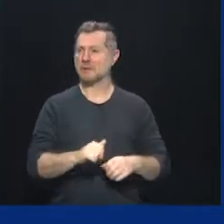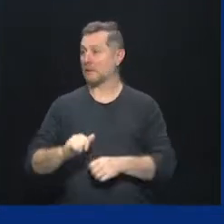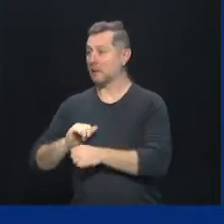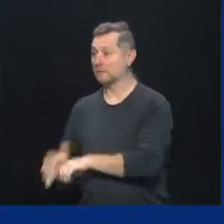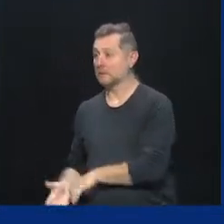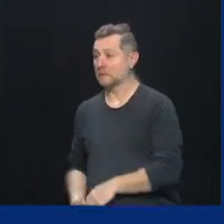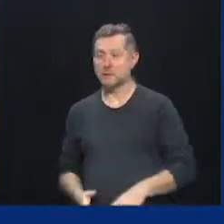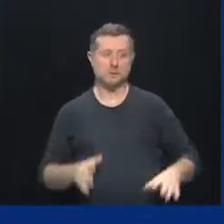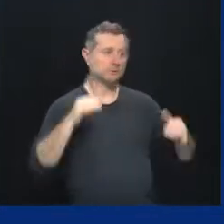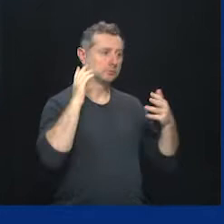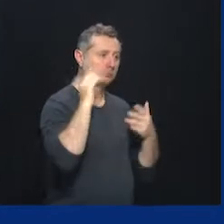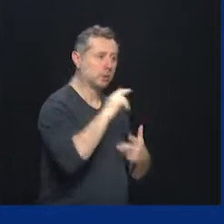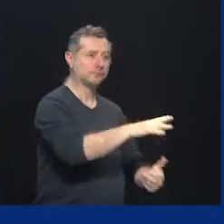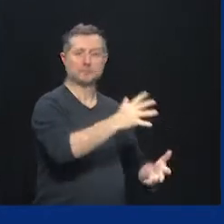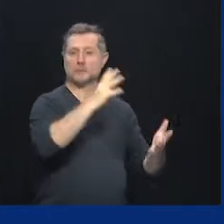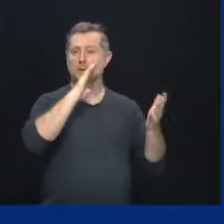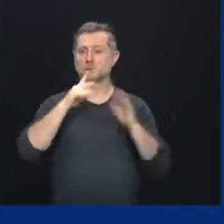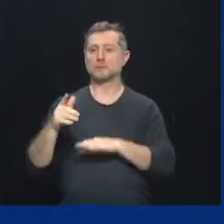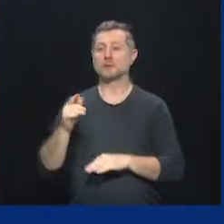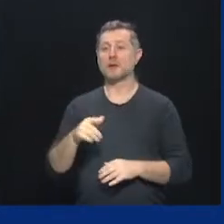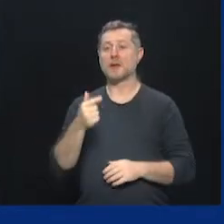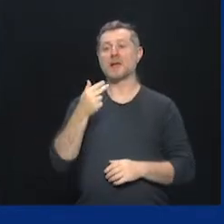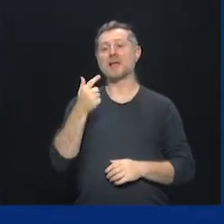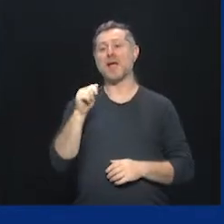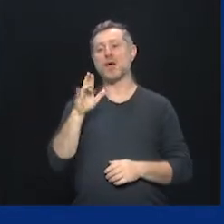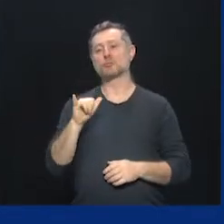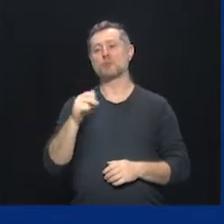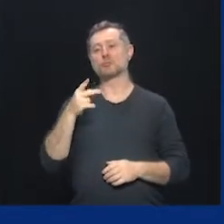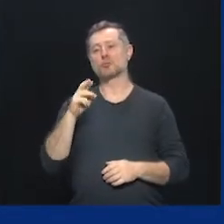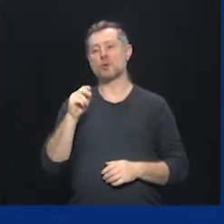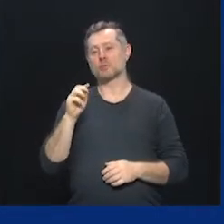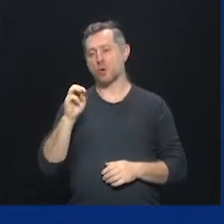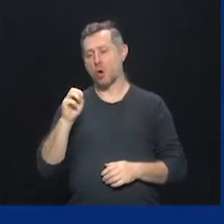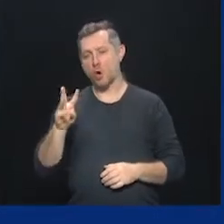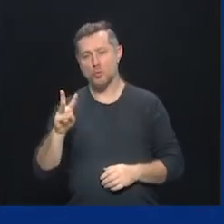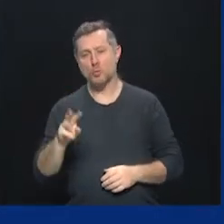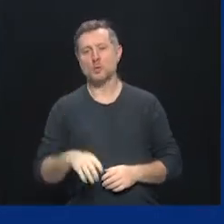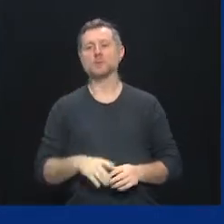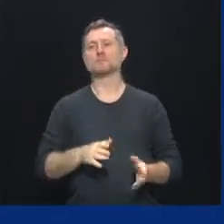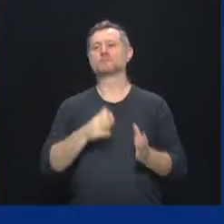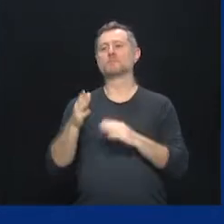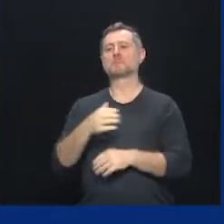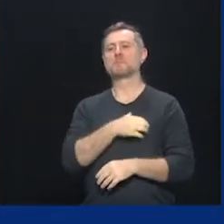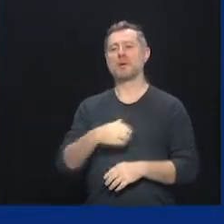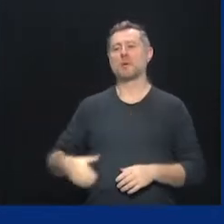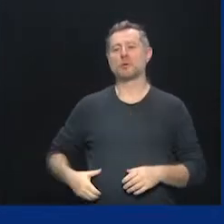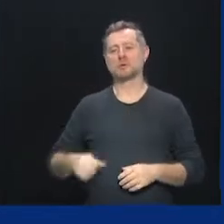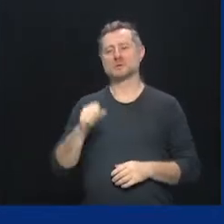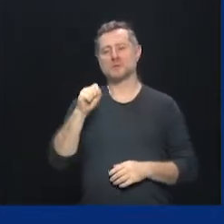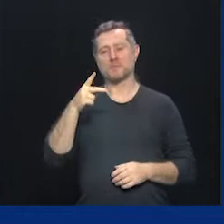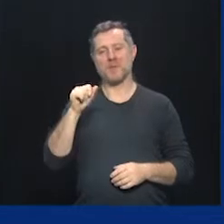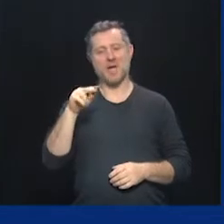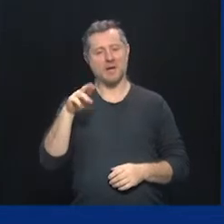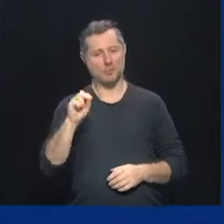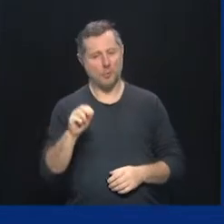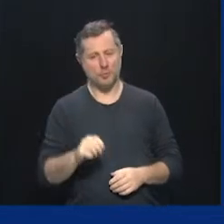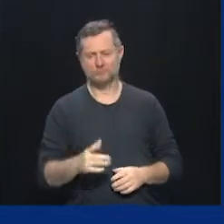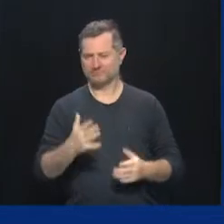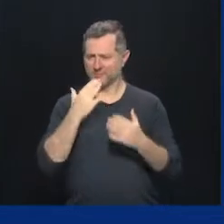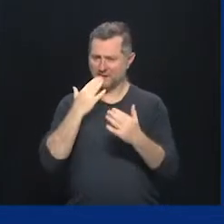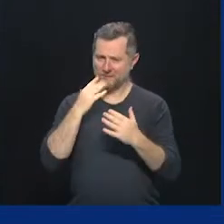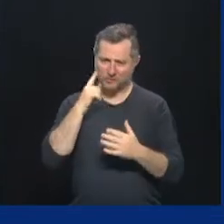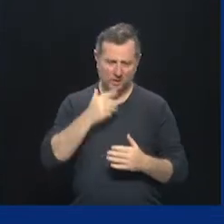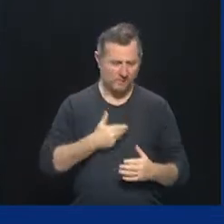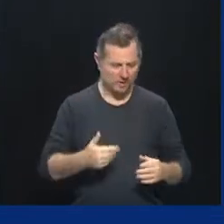Gary Pretlow is here as well, our Assembly Member. Mayor Mike Spano for welcoming us here to your community and all the work that we're